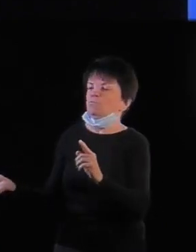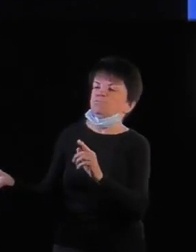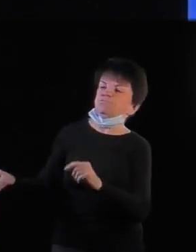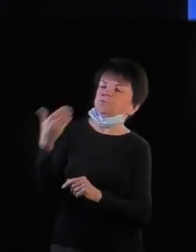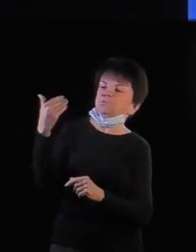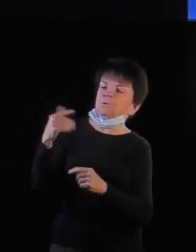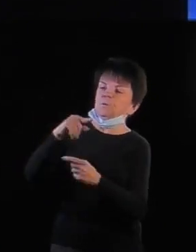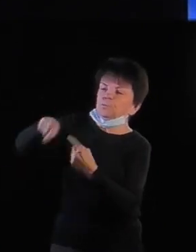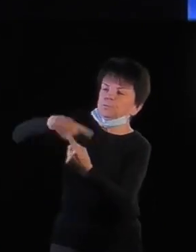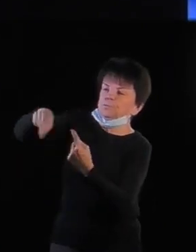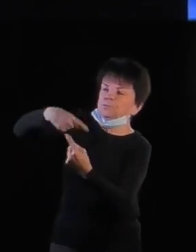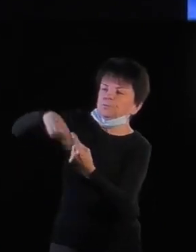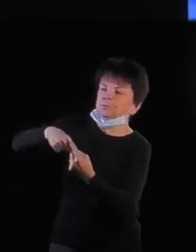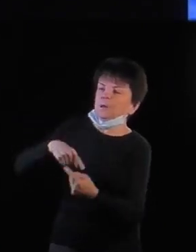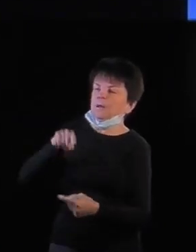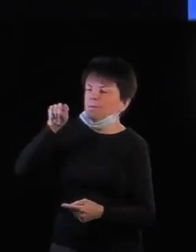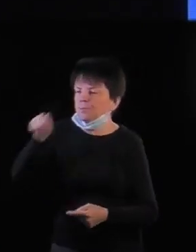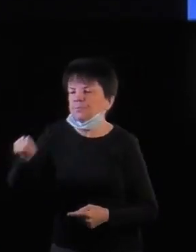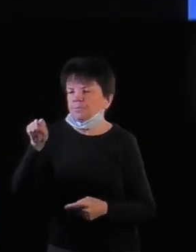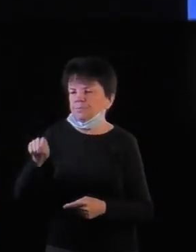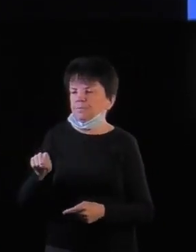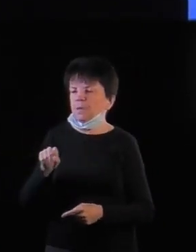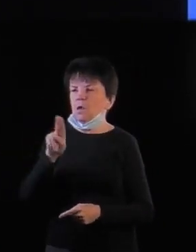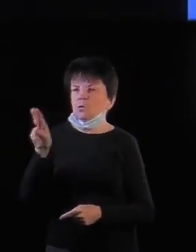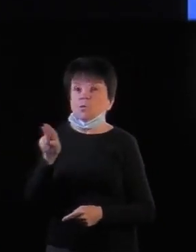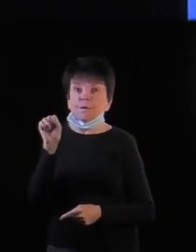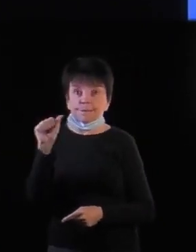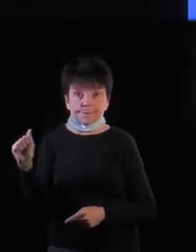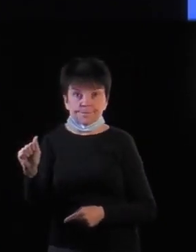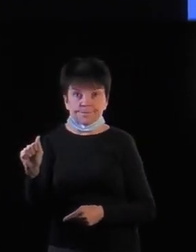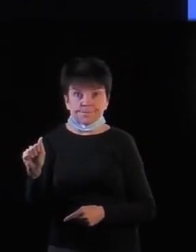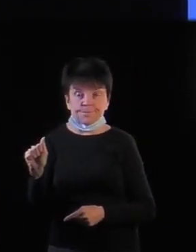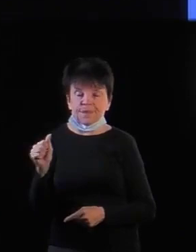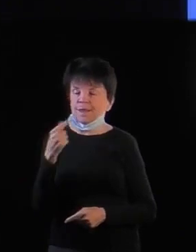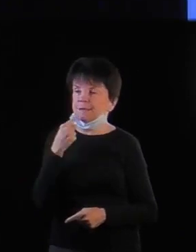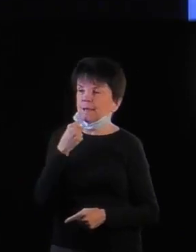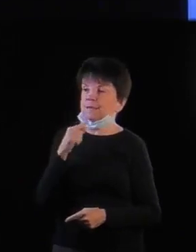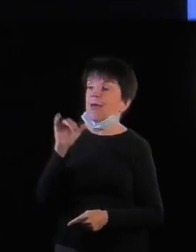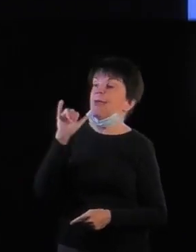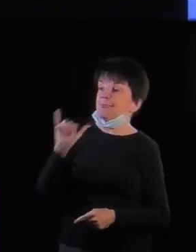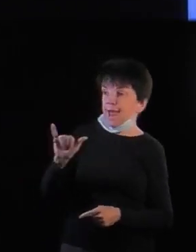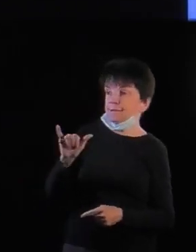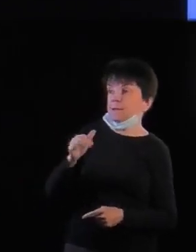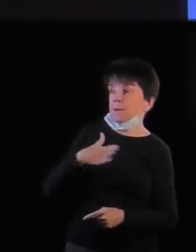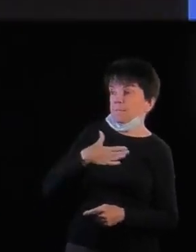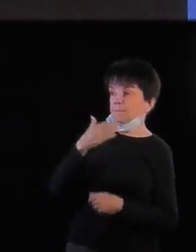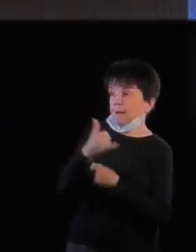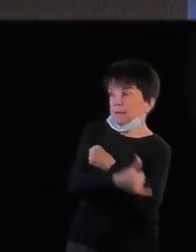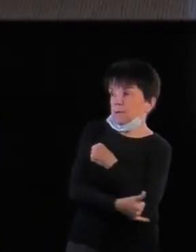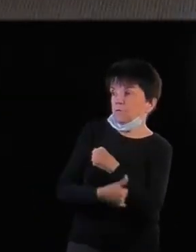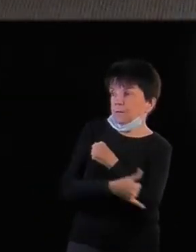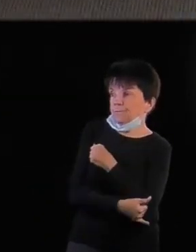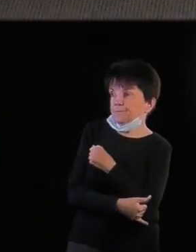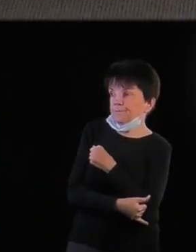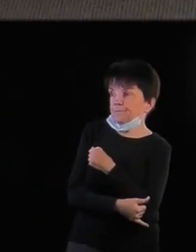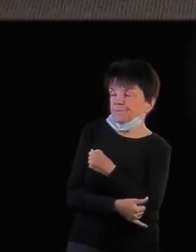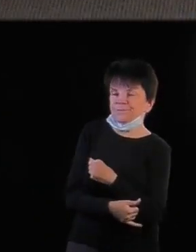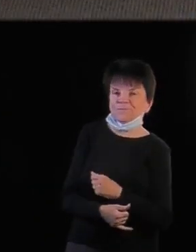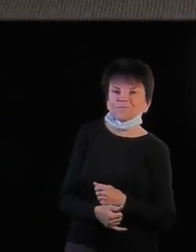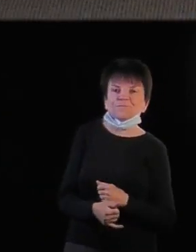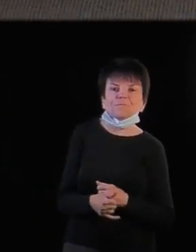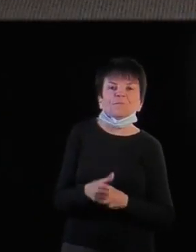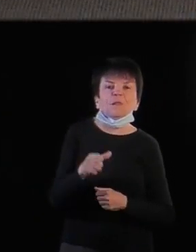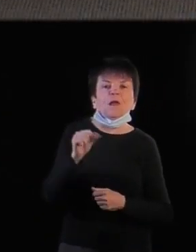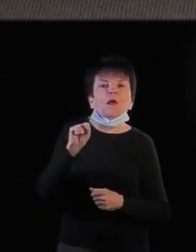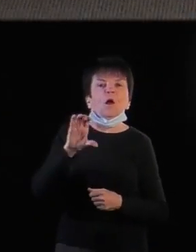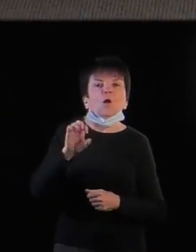hand on the United States. He said, that's my country. Shultz went on to